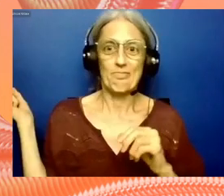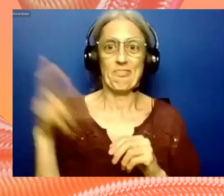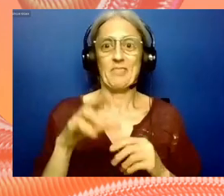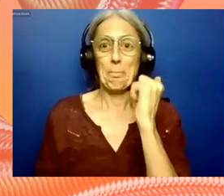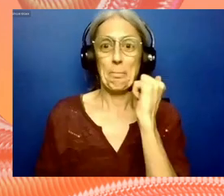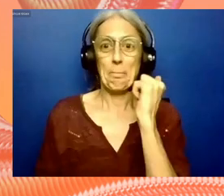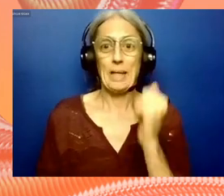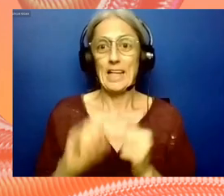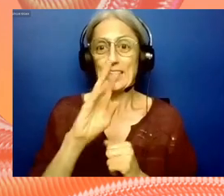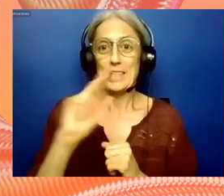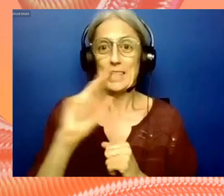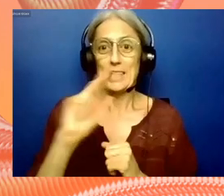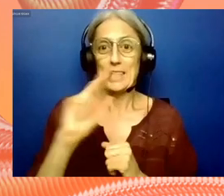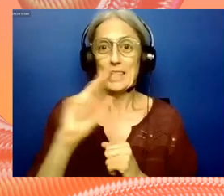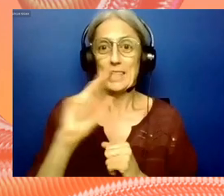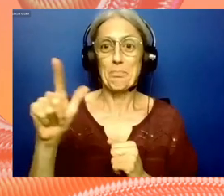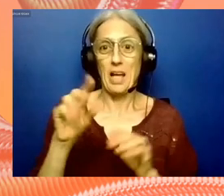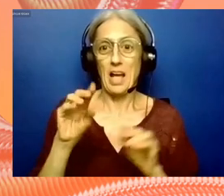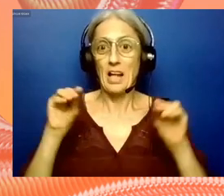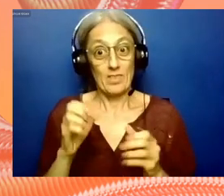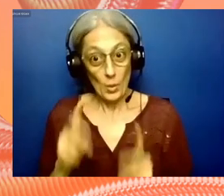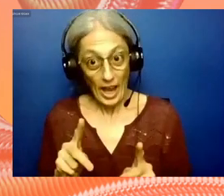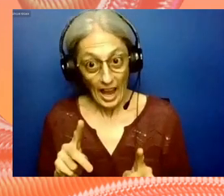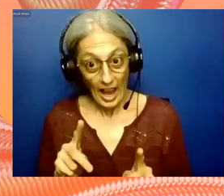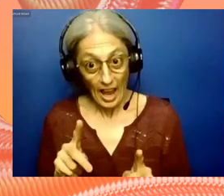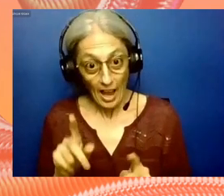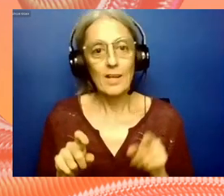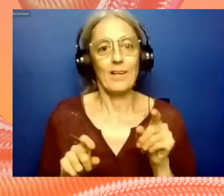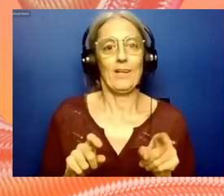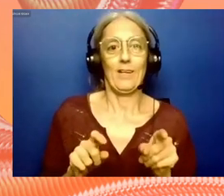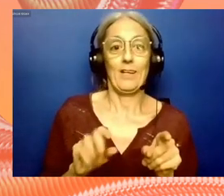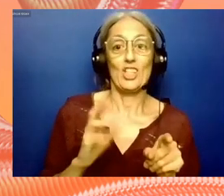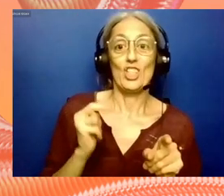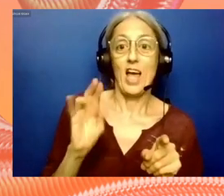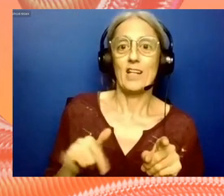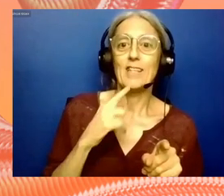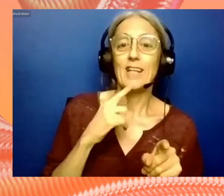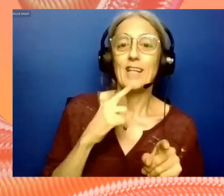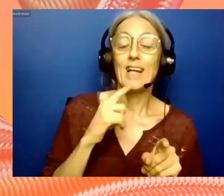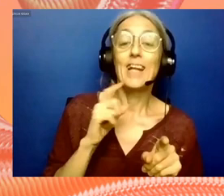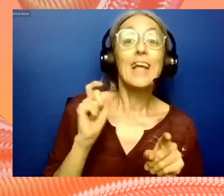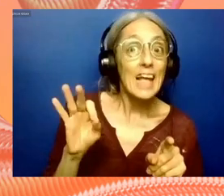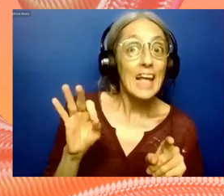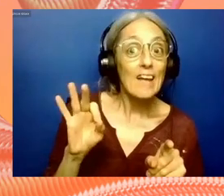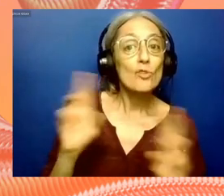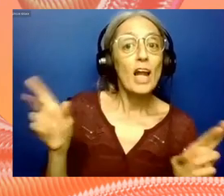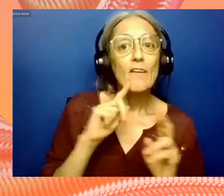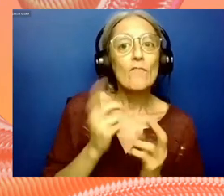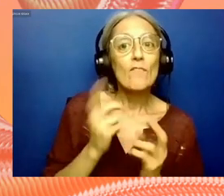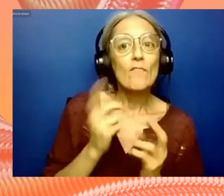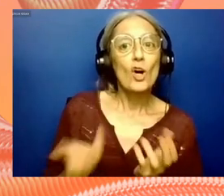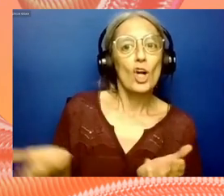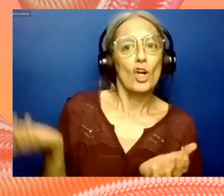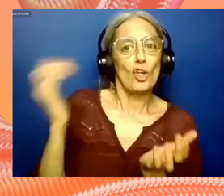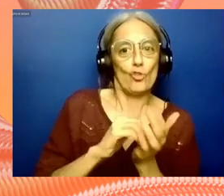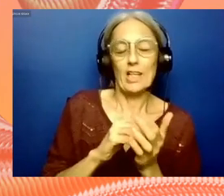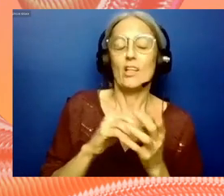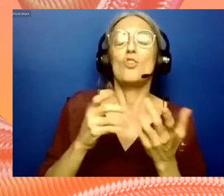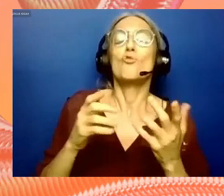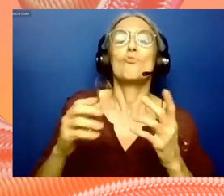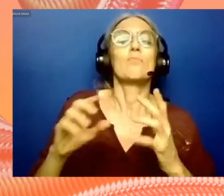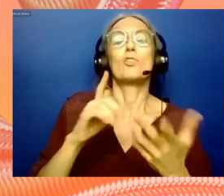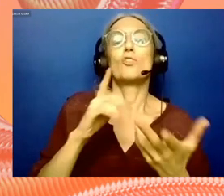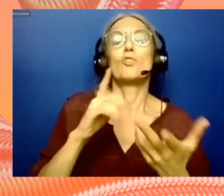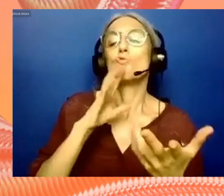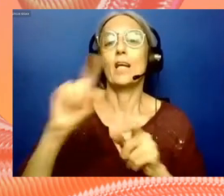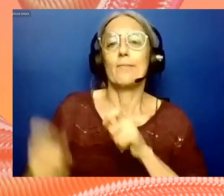If you're prepared for the reverb. Oof. Yeah. The equal and opposite reaction. Got it. If